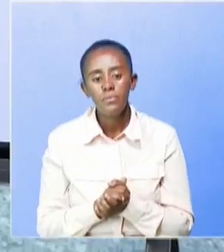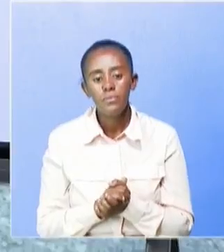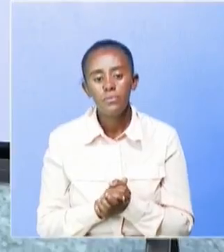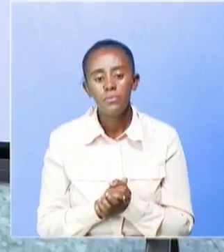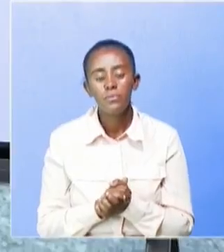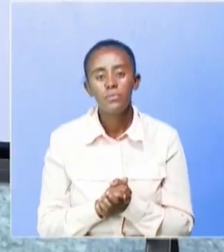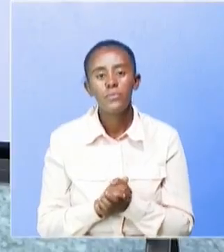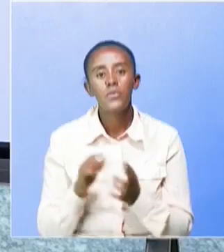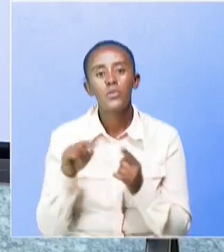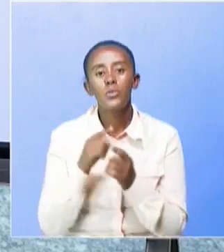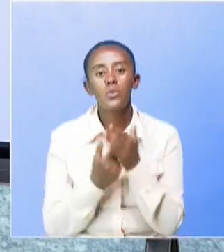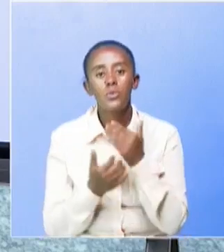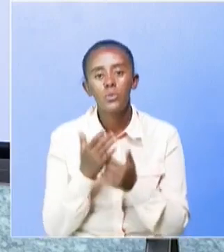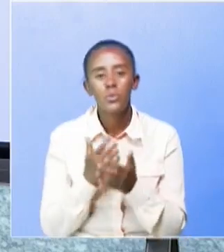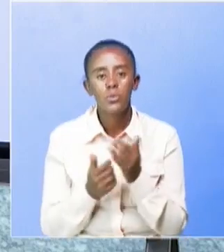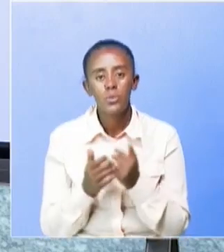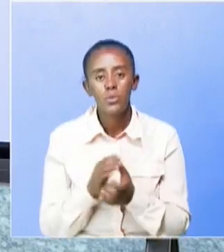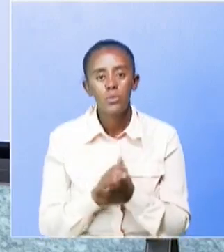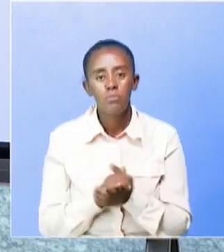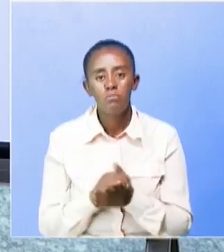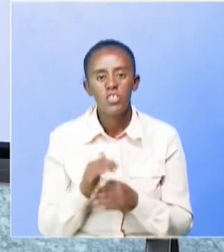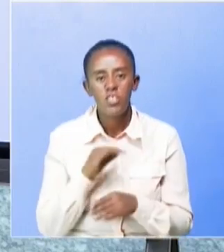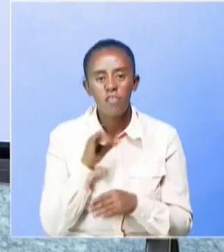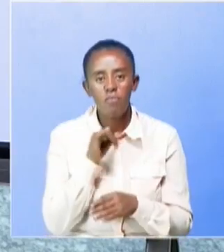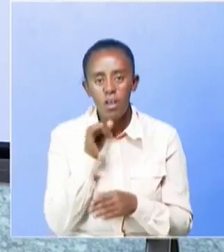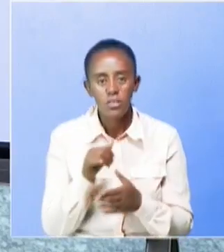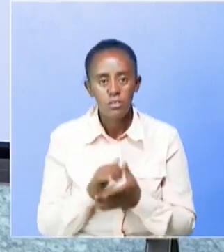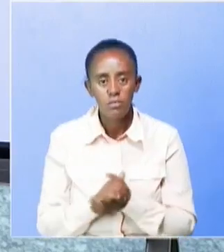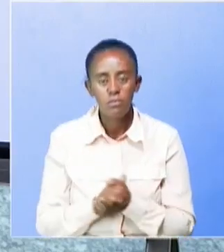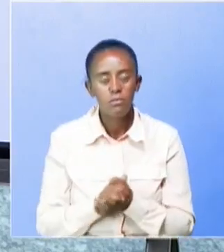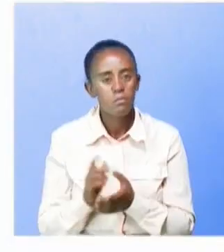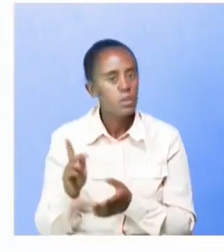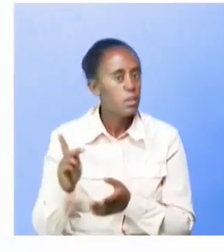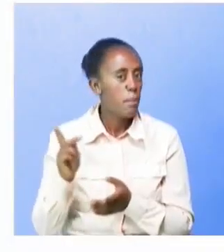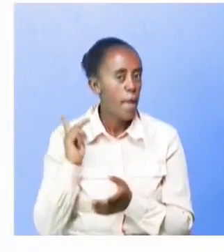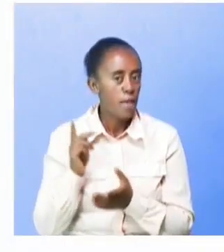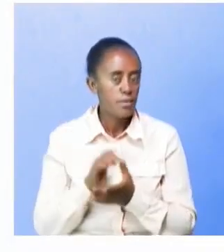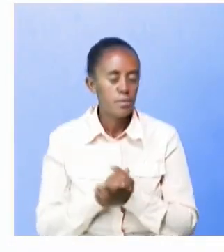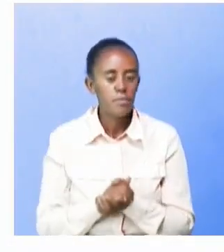to talk about dissatisfaction with the past.